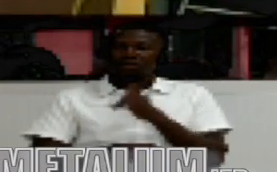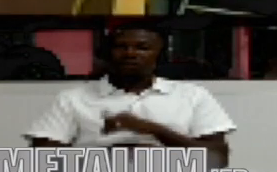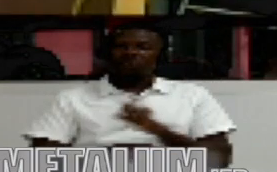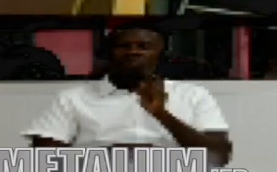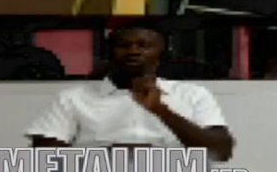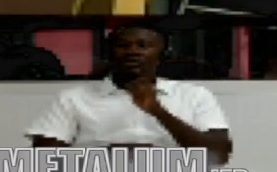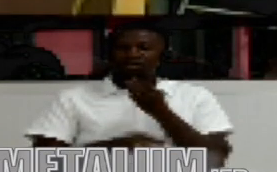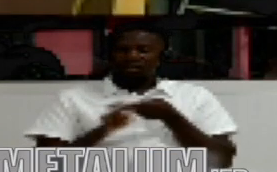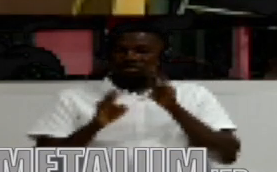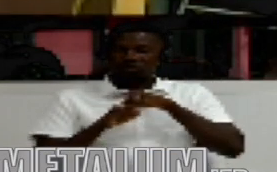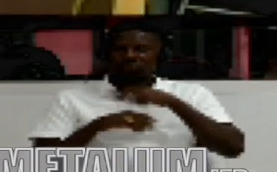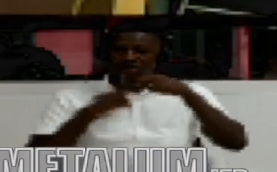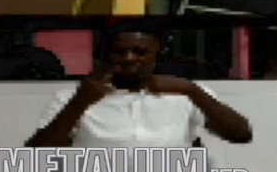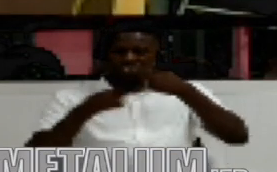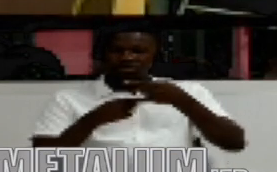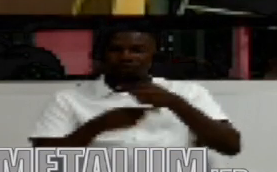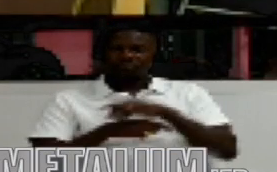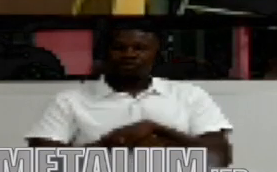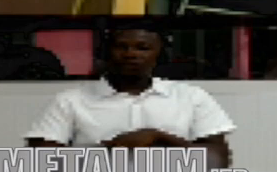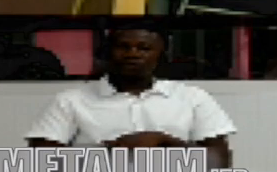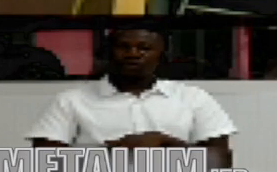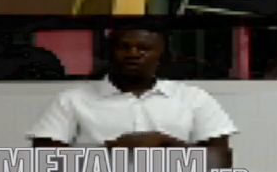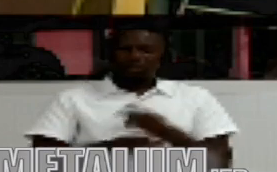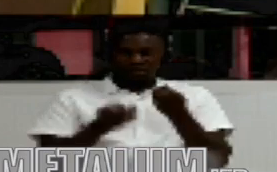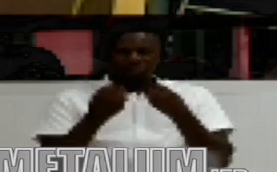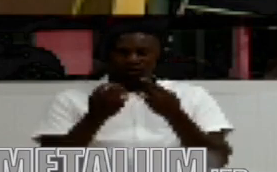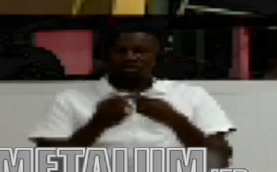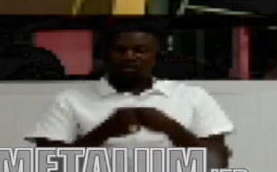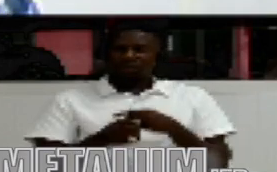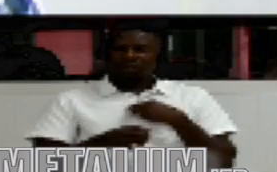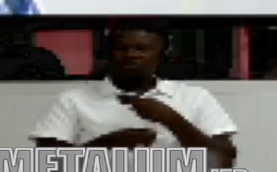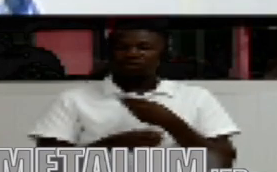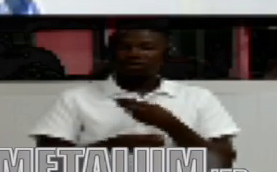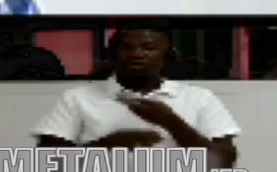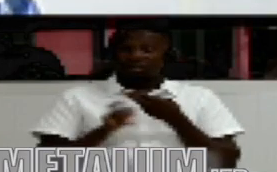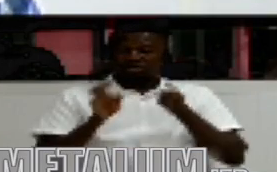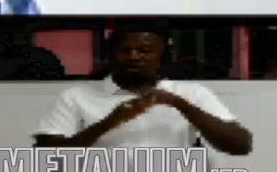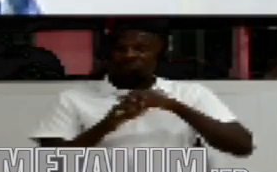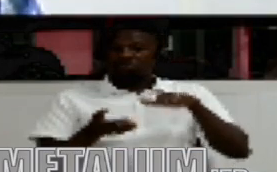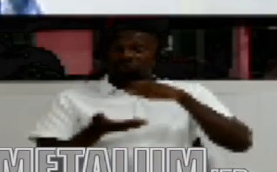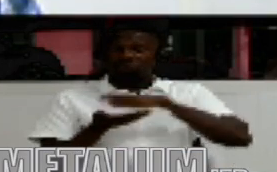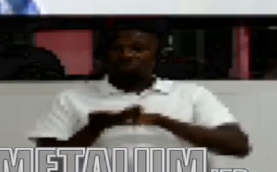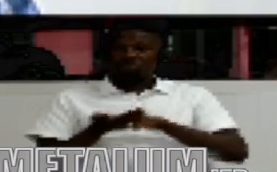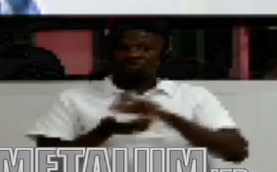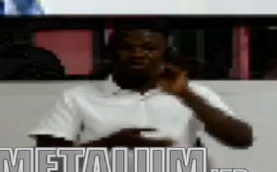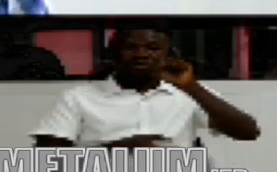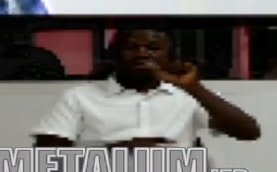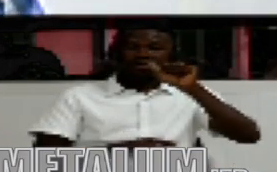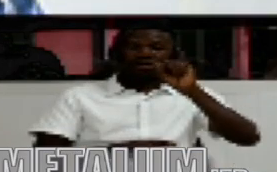You don't have to read it, just tell us briefly what it's about. Medical report on Sainey.